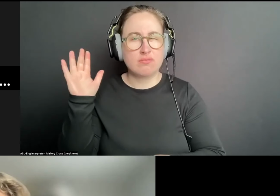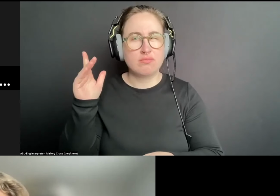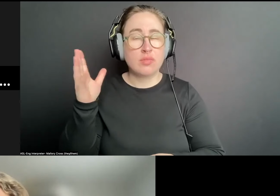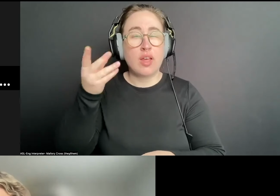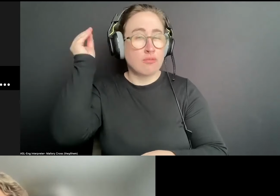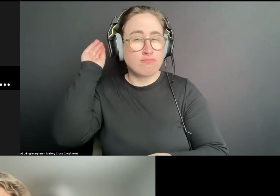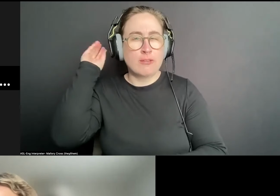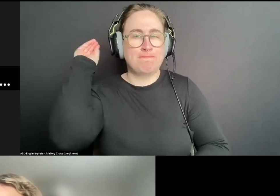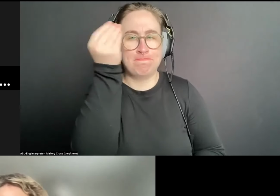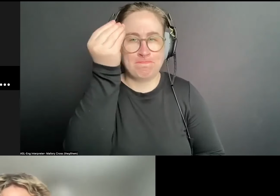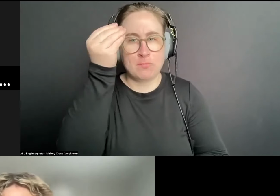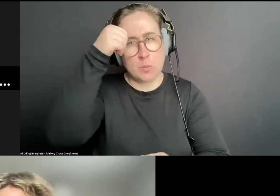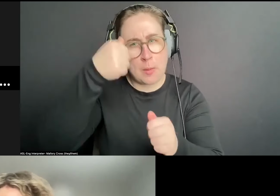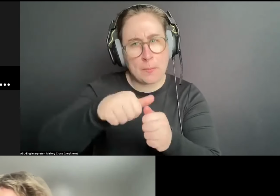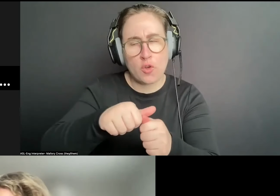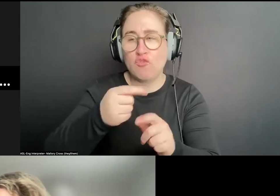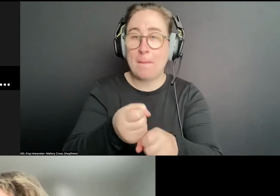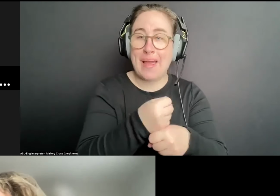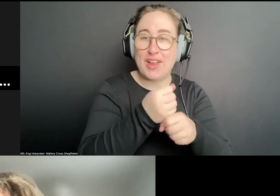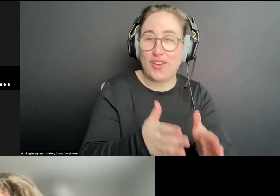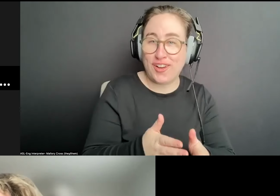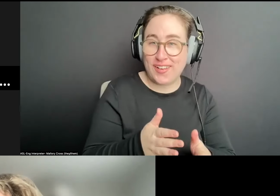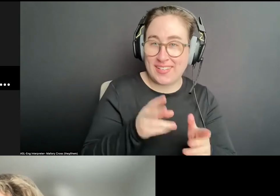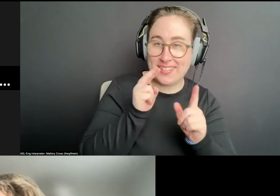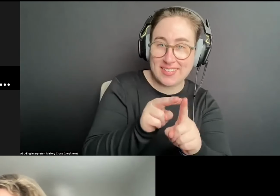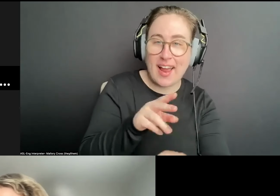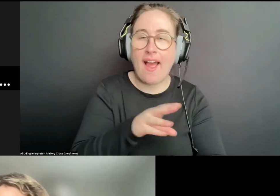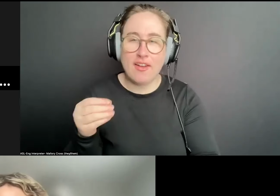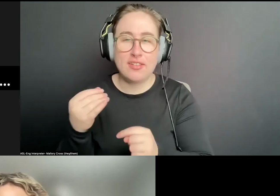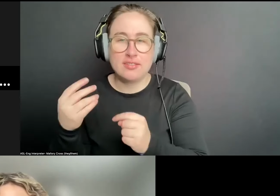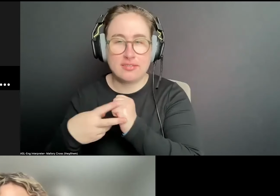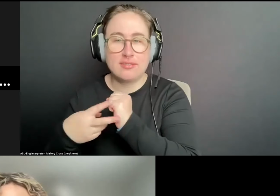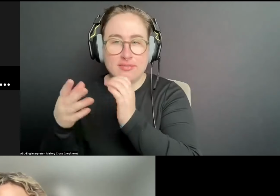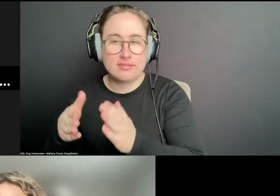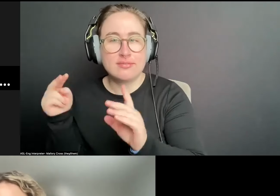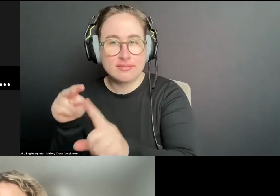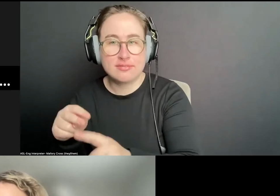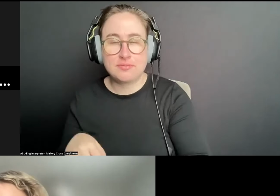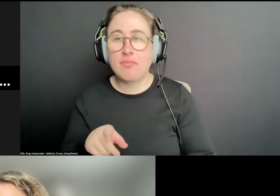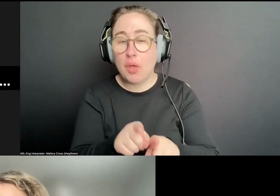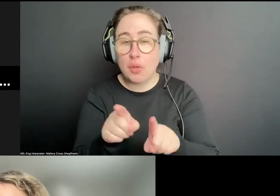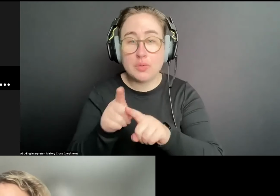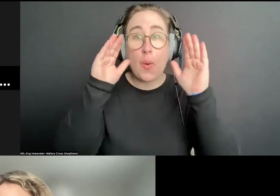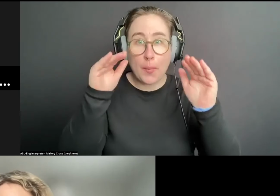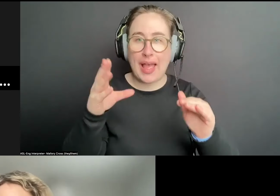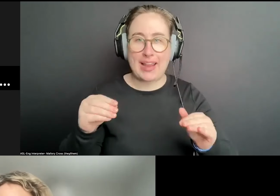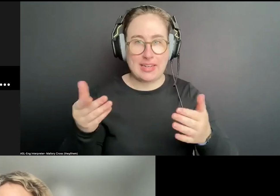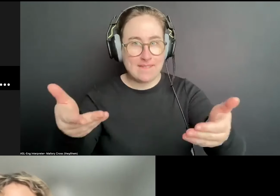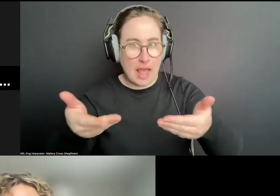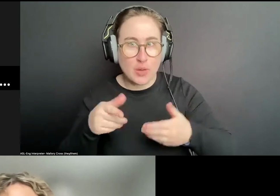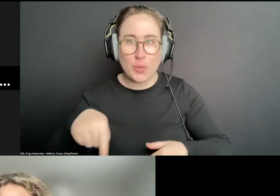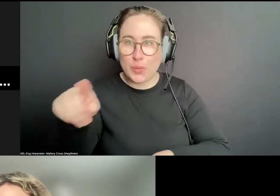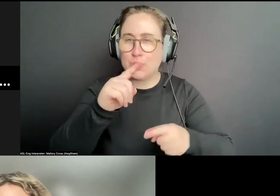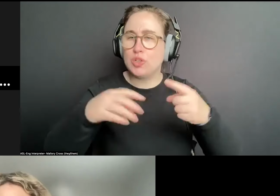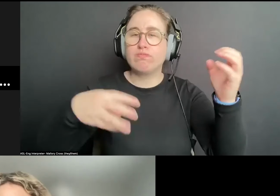the maker side and the archive side. And also I hope and invite everyone to think about ways that we